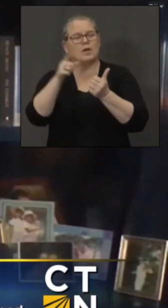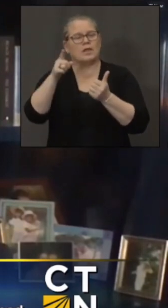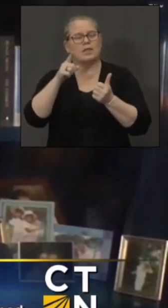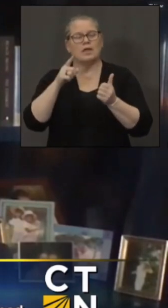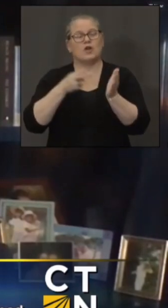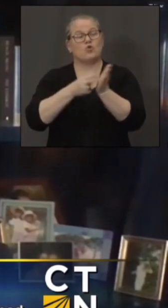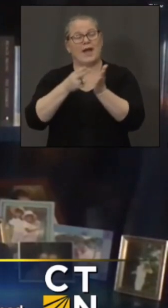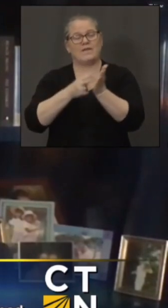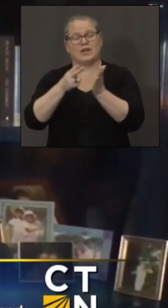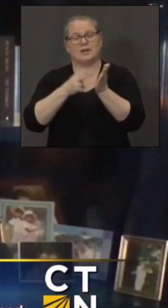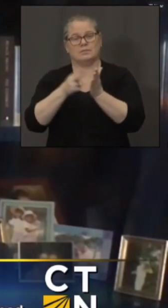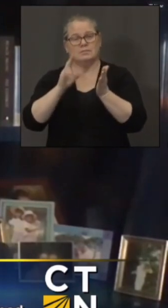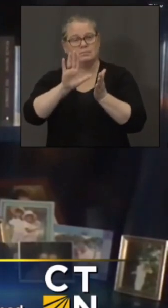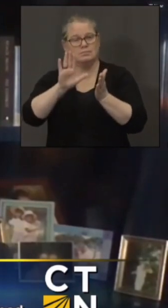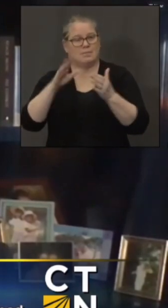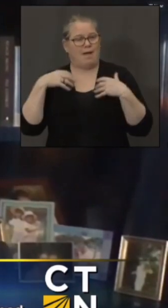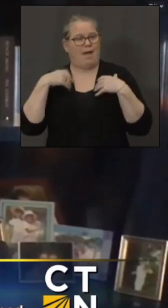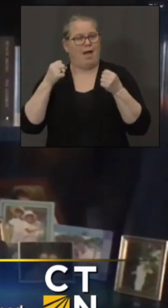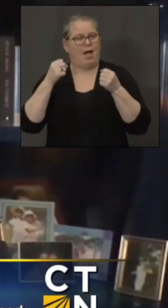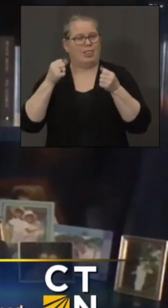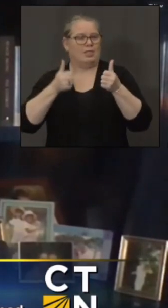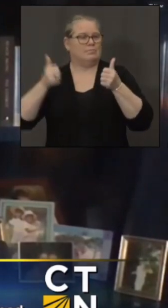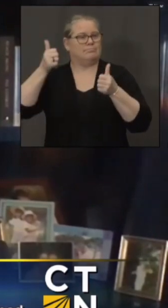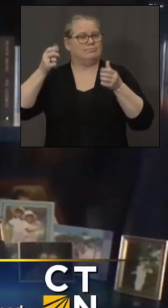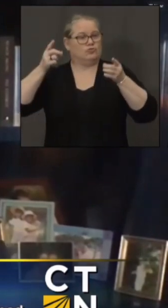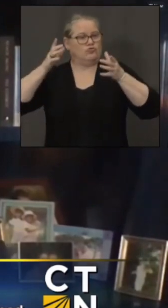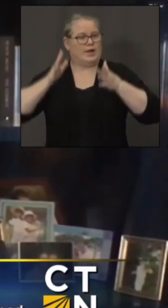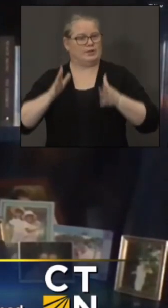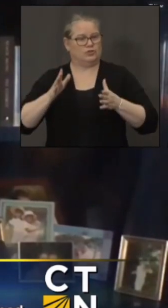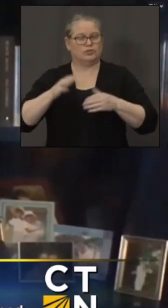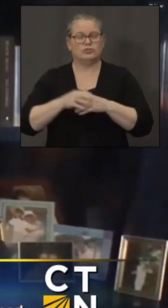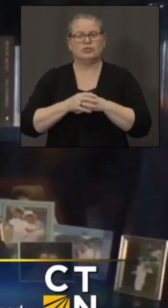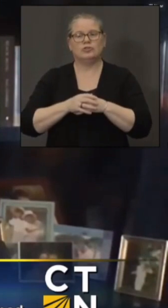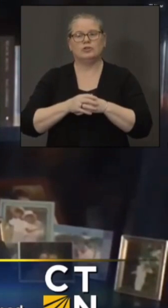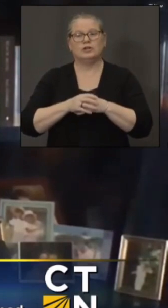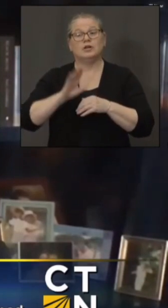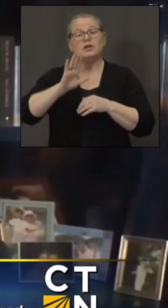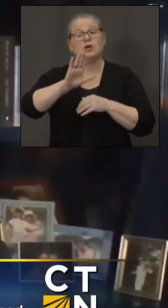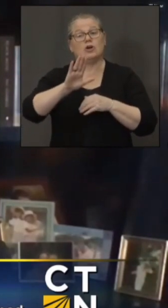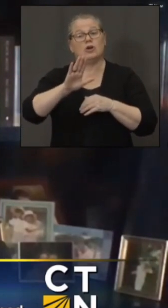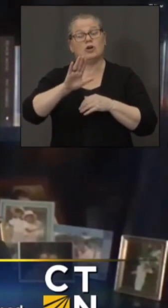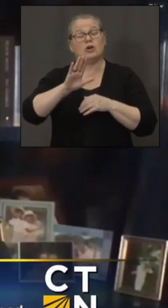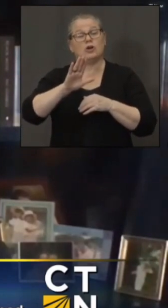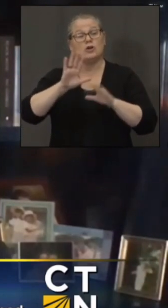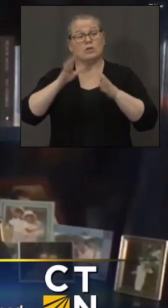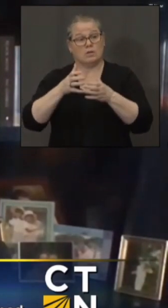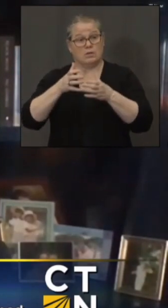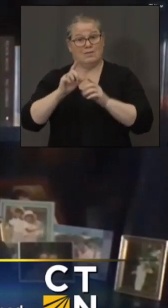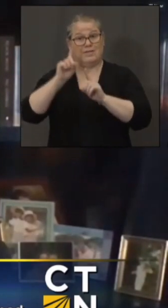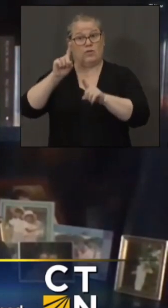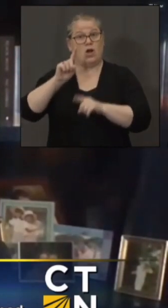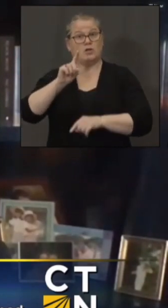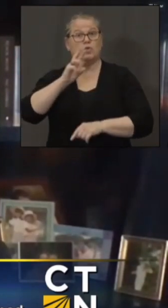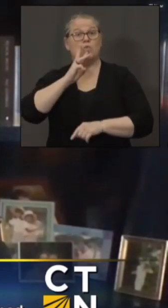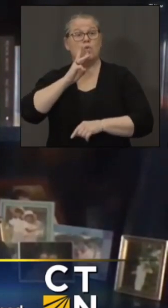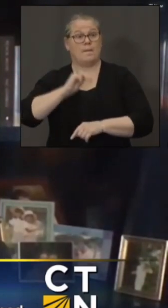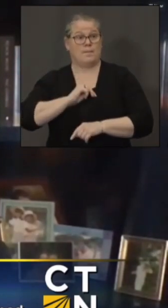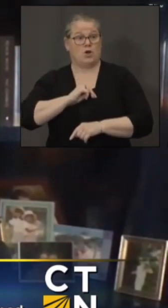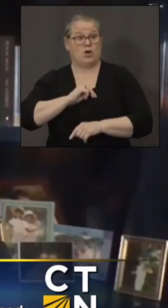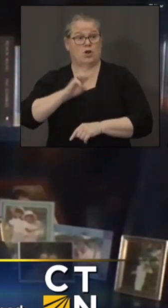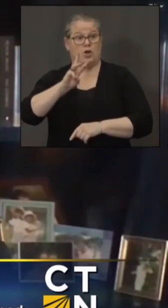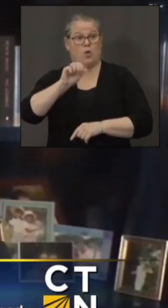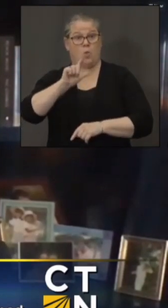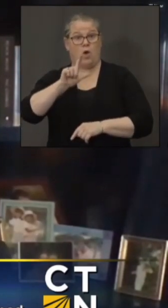she said that she and her task force have had encounters with Walmart, stern encounters on a couple of occasions.